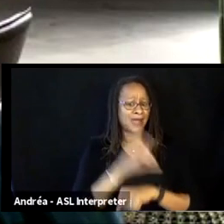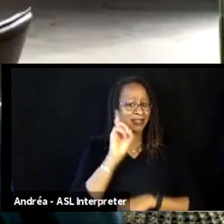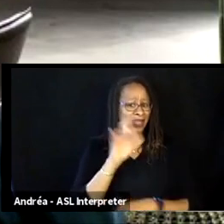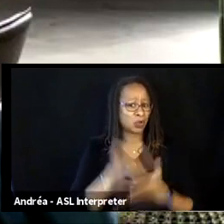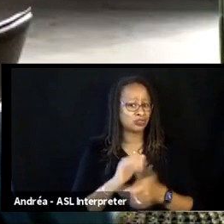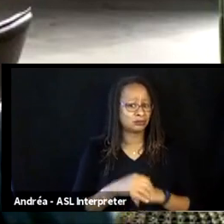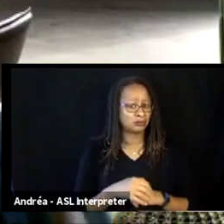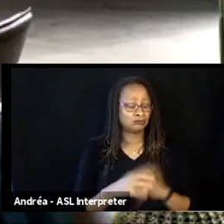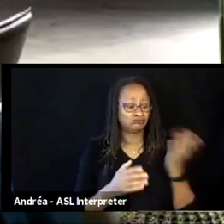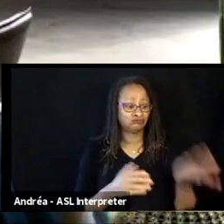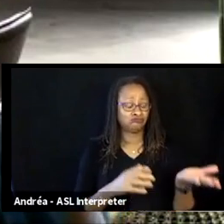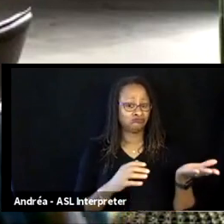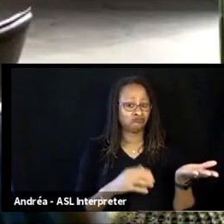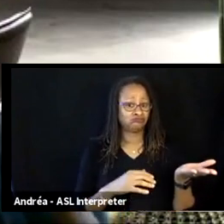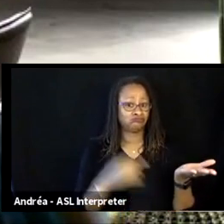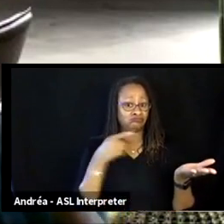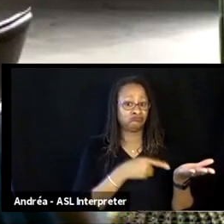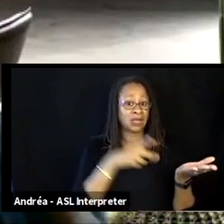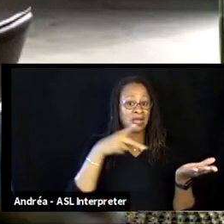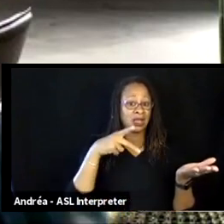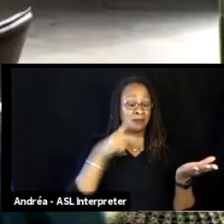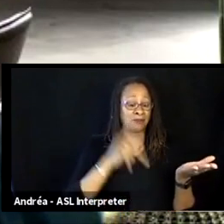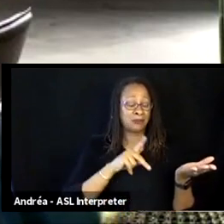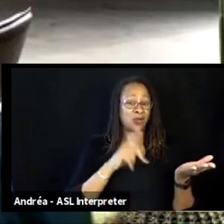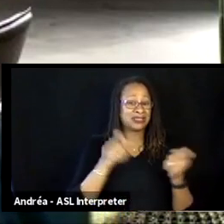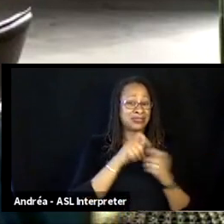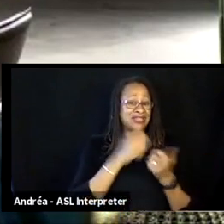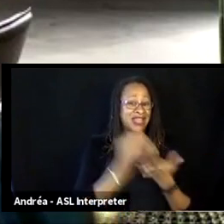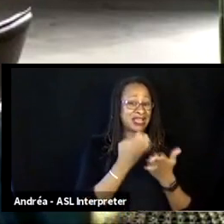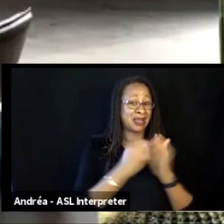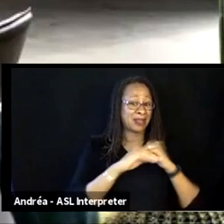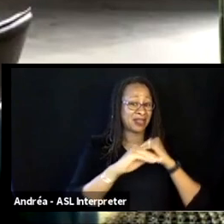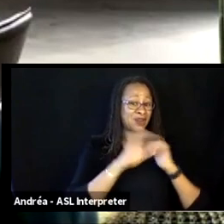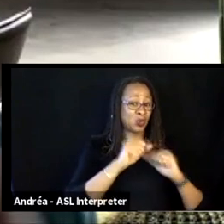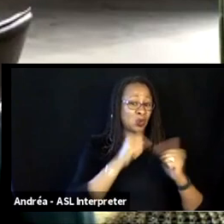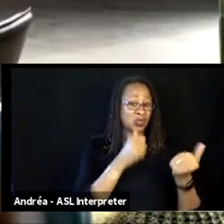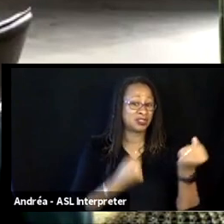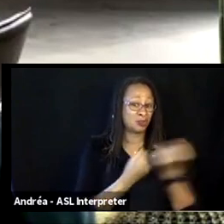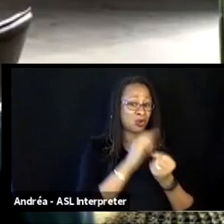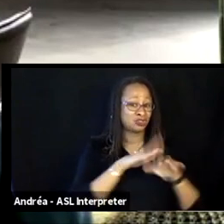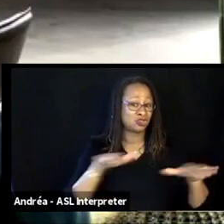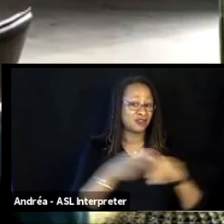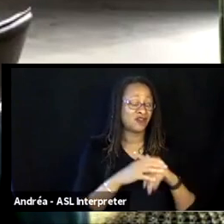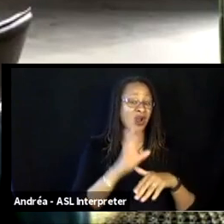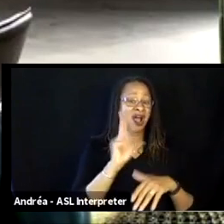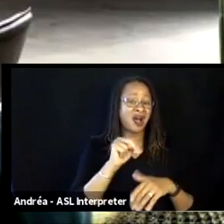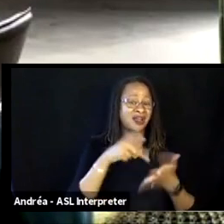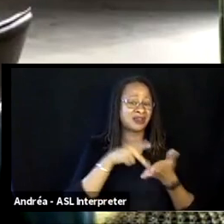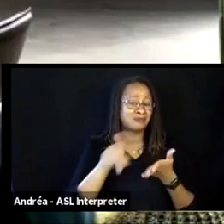Is it only perhaps people of a certain economic level who can support their children for an unpaid